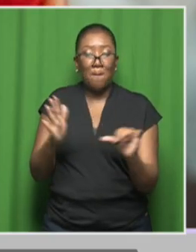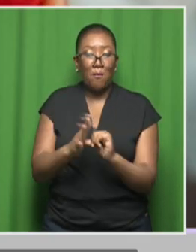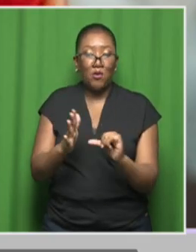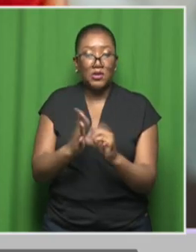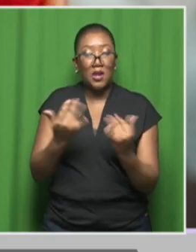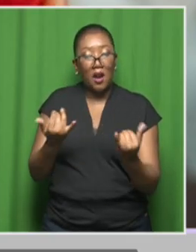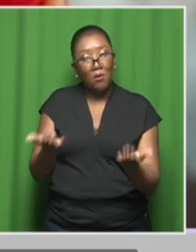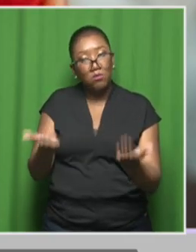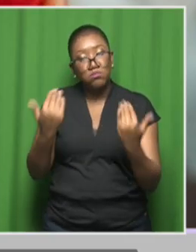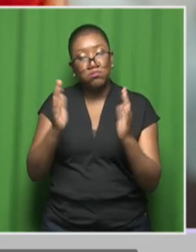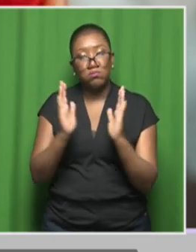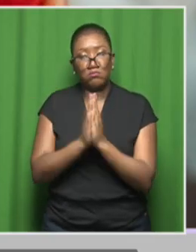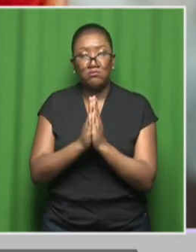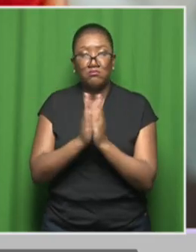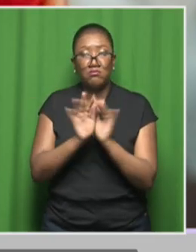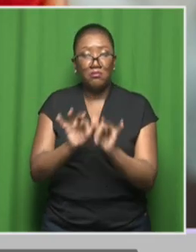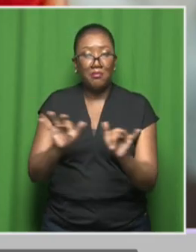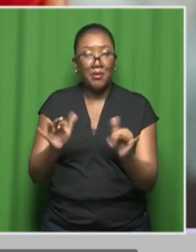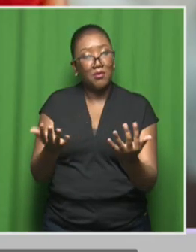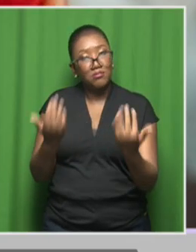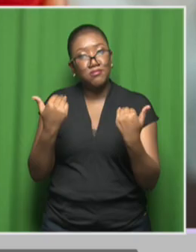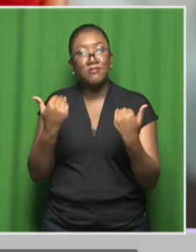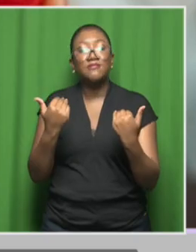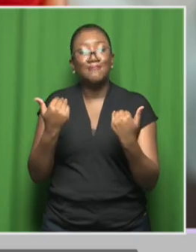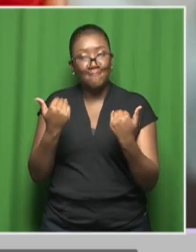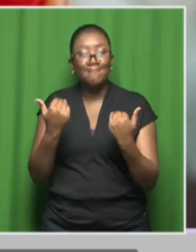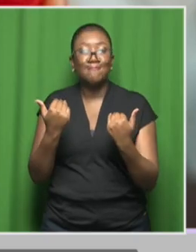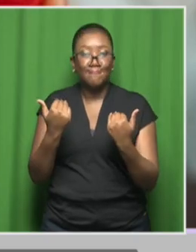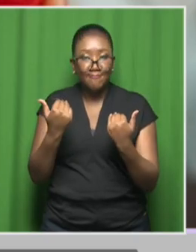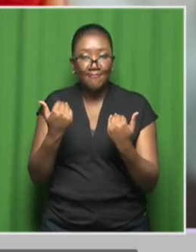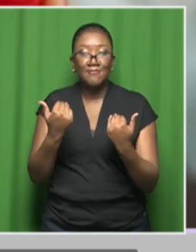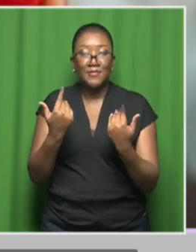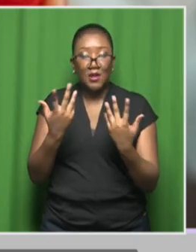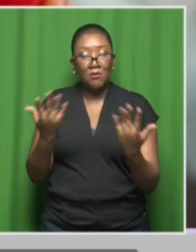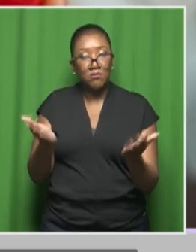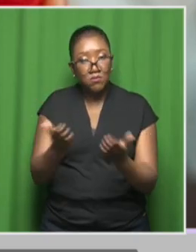yet, who are able to come forward, and imploring